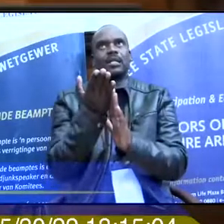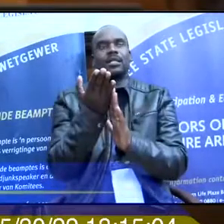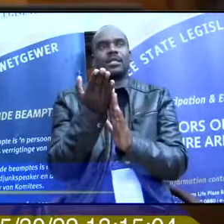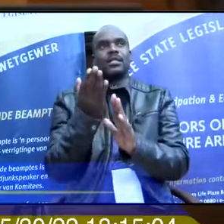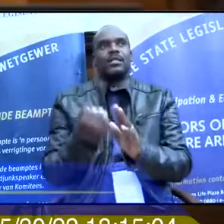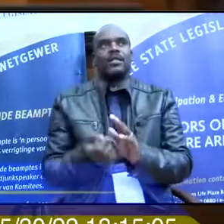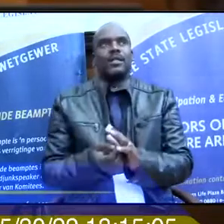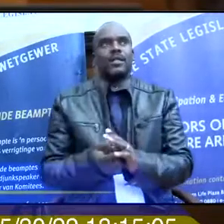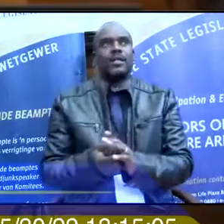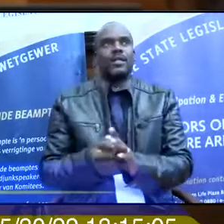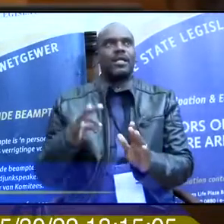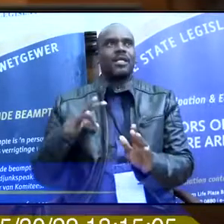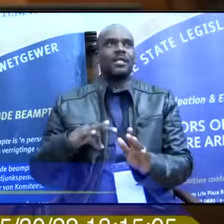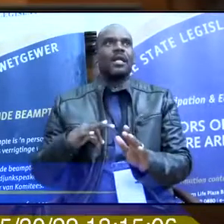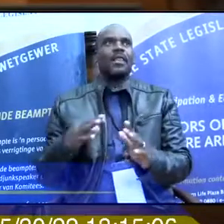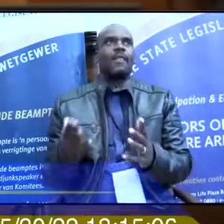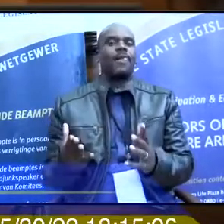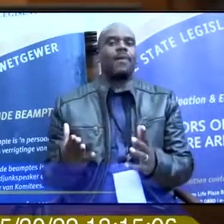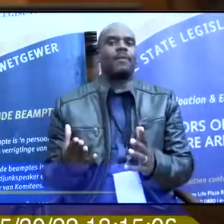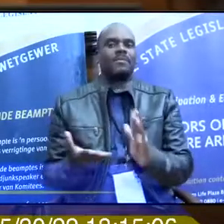during salary negotiations